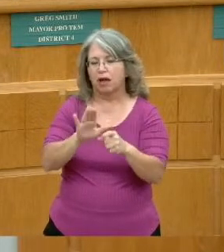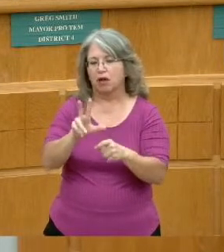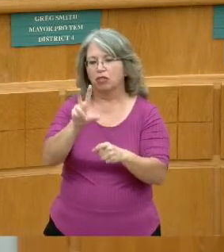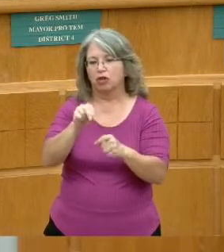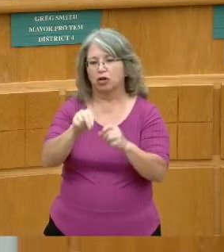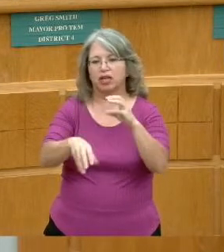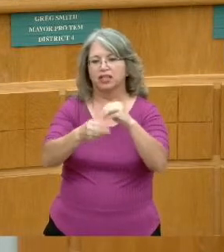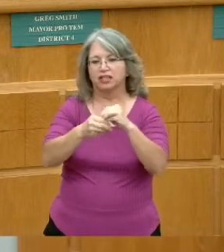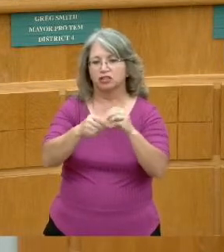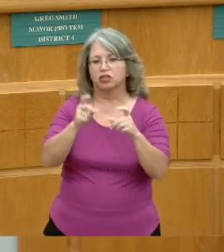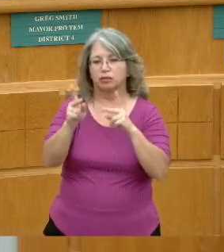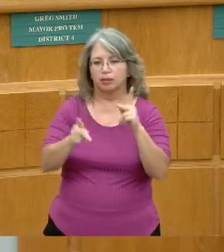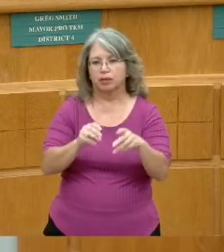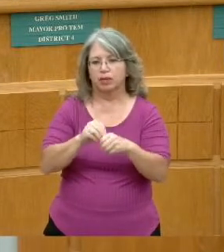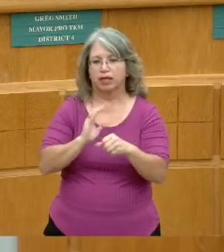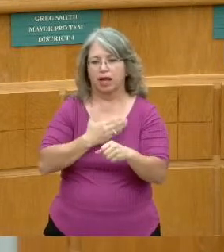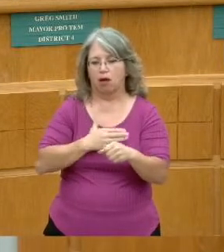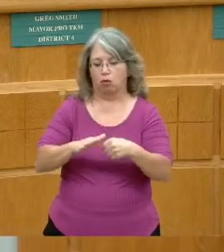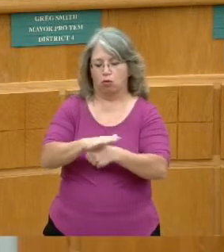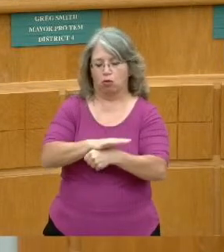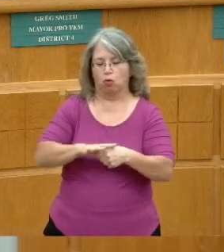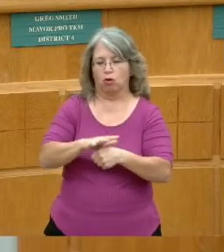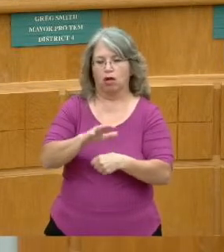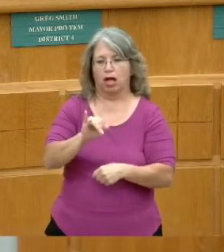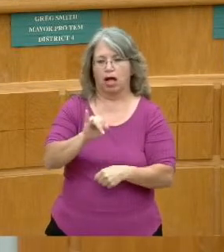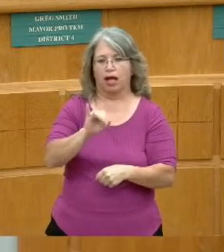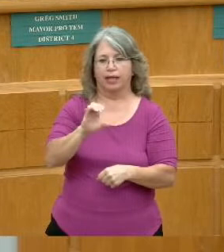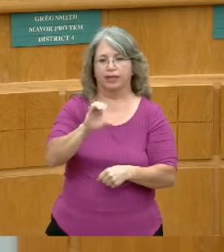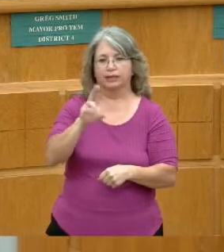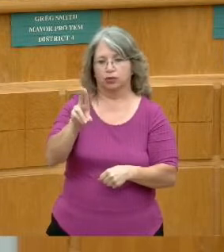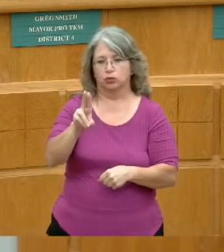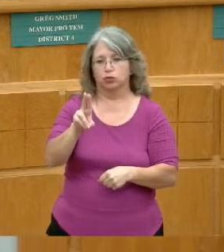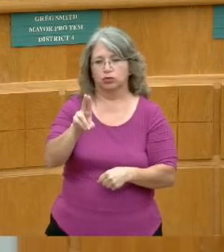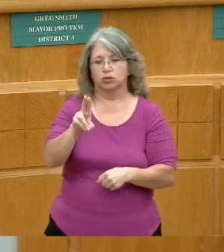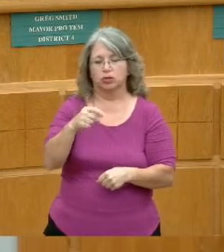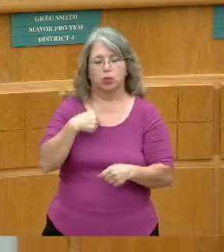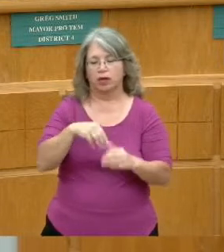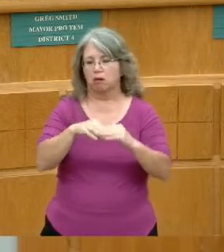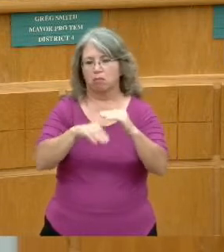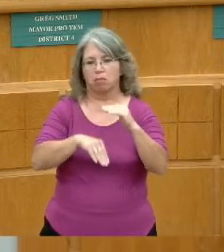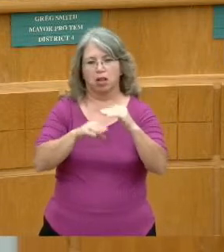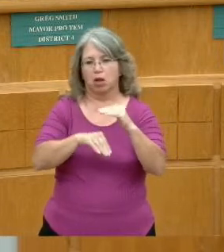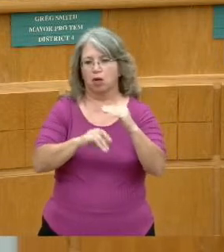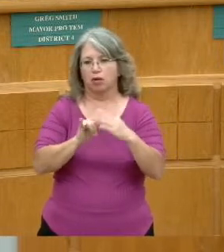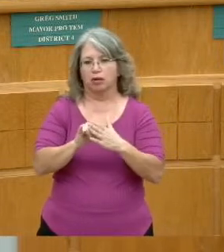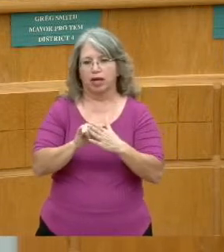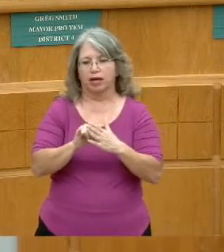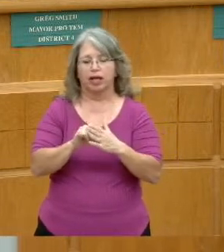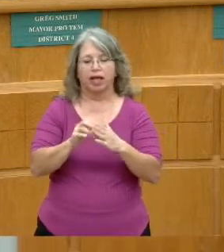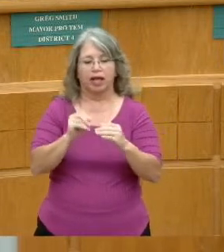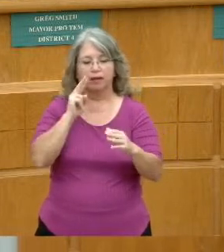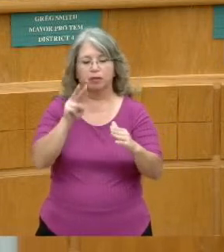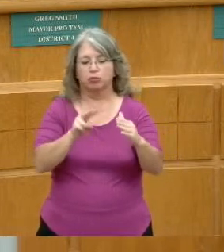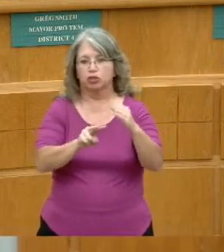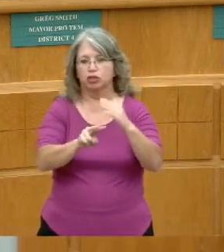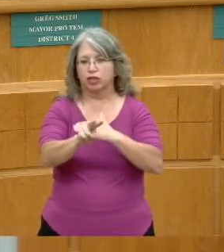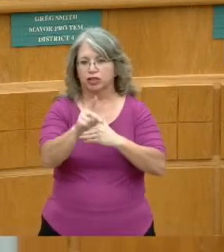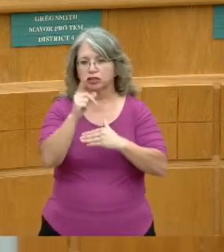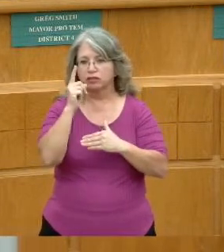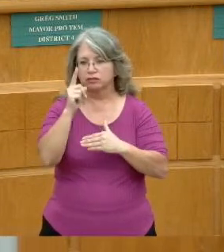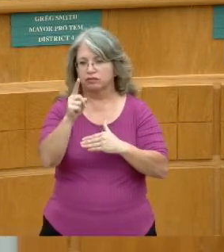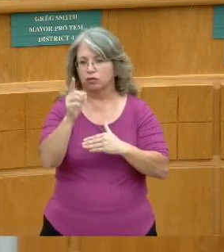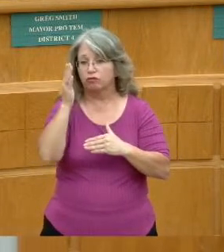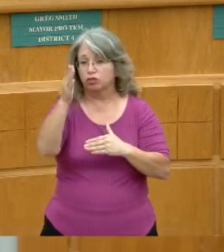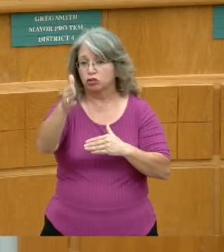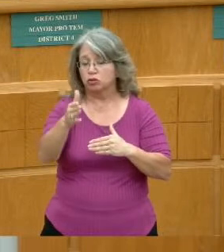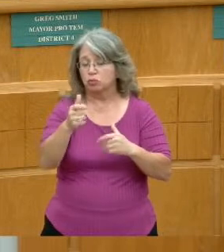hospitals and in the local area. And we're well below that. And the projection for the future is to stay low. As long as